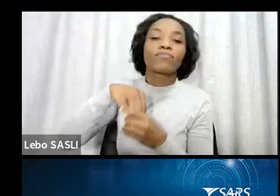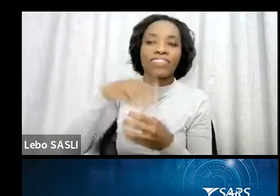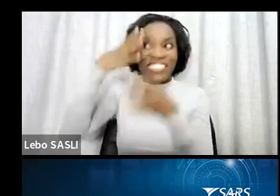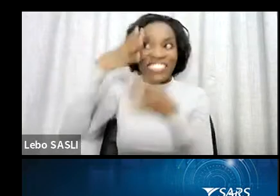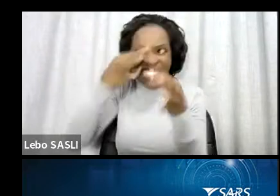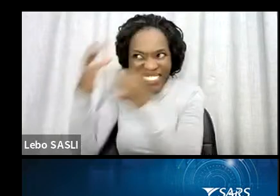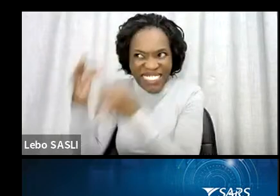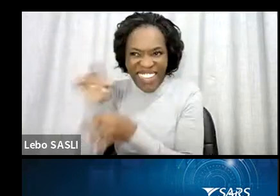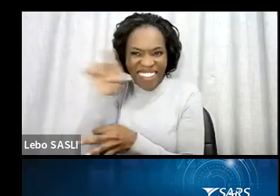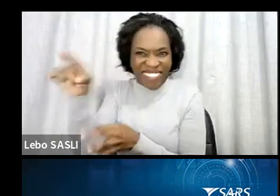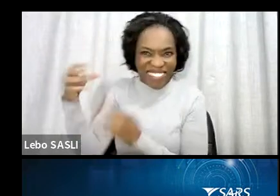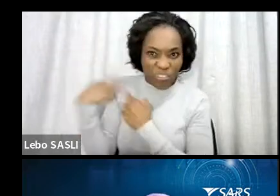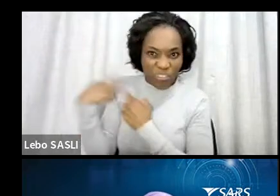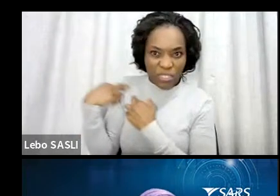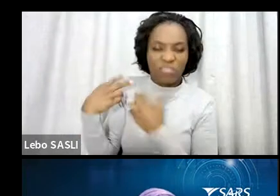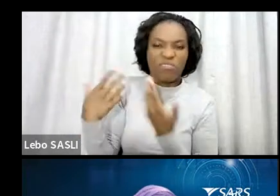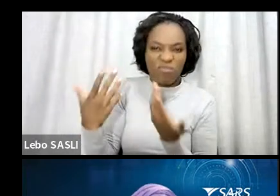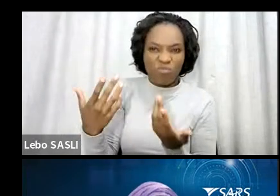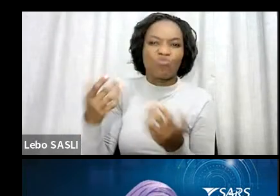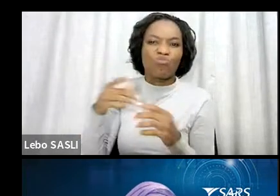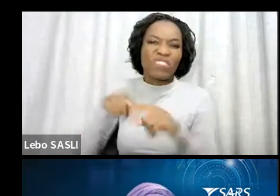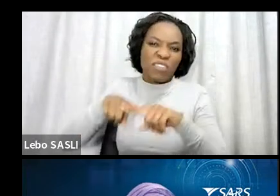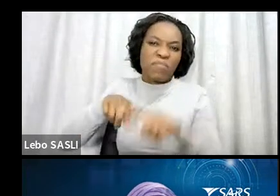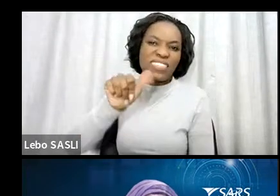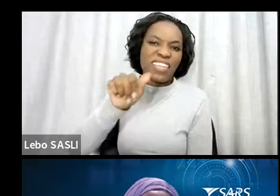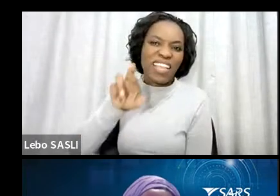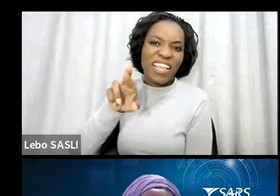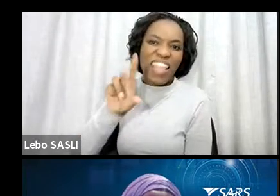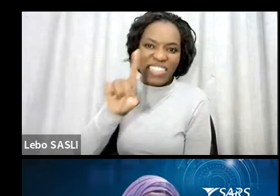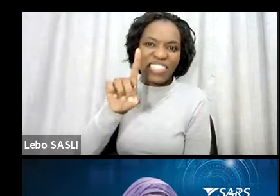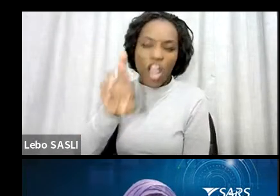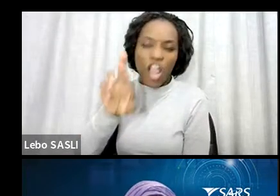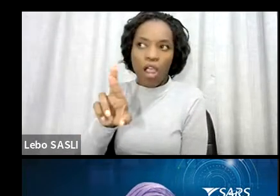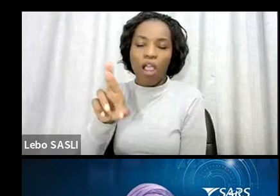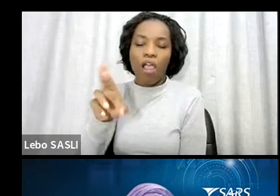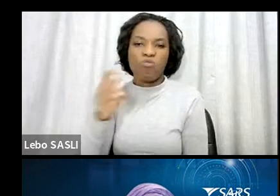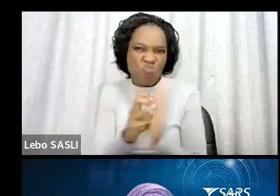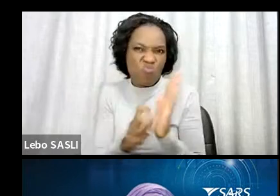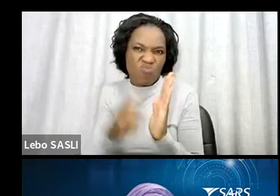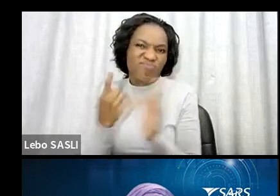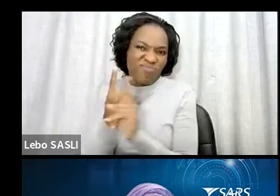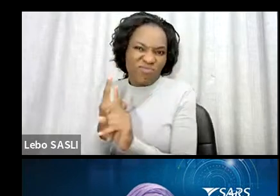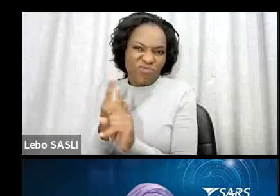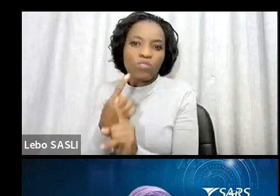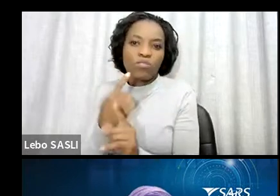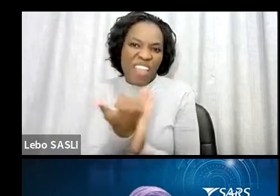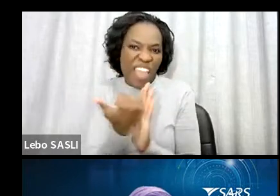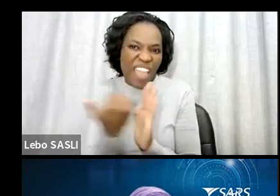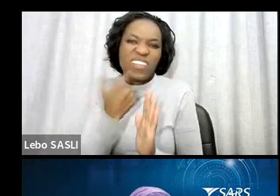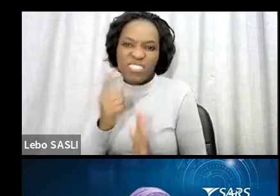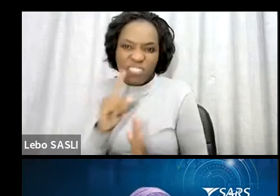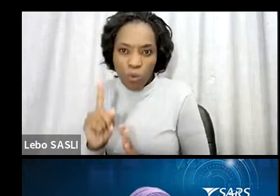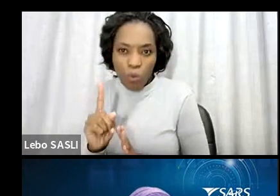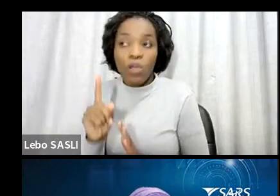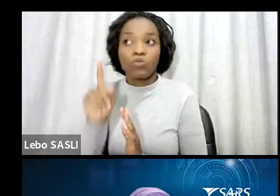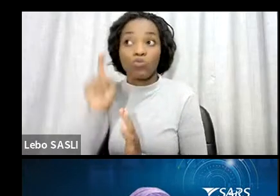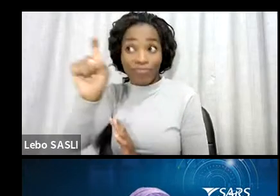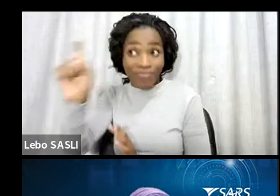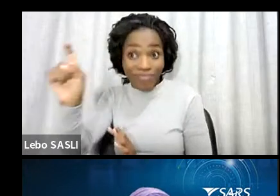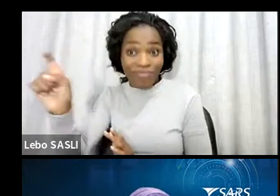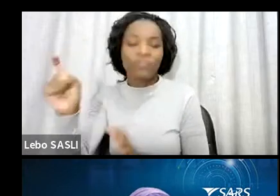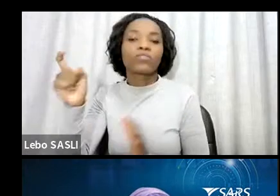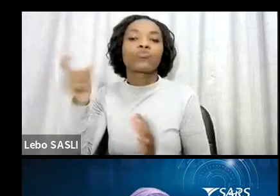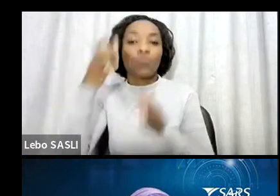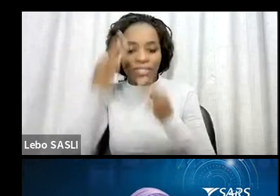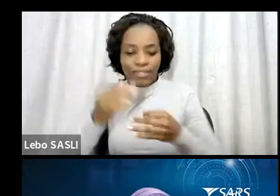of an ADR is depicted in the rules to the Act. So usually for an